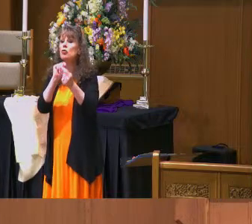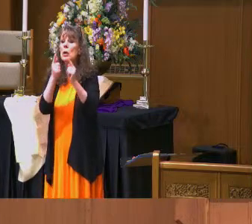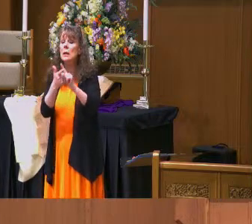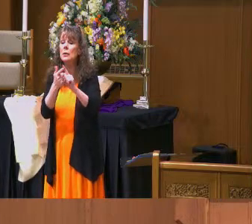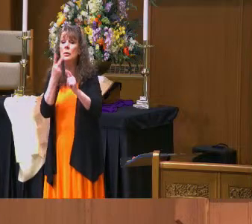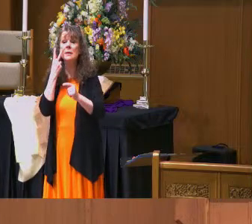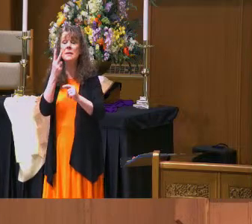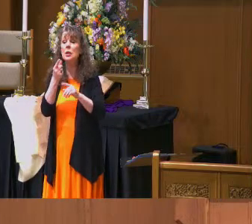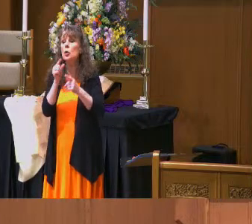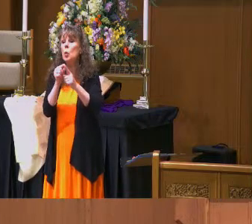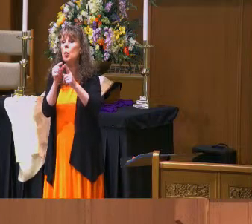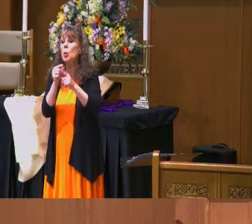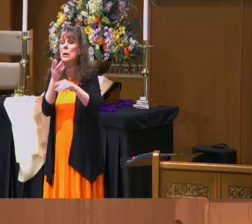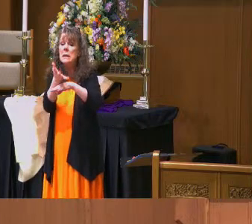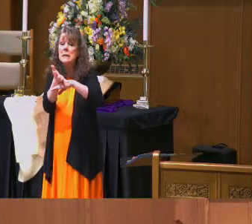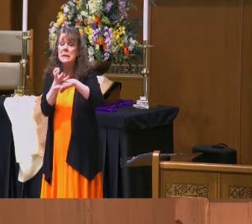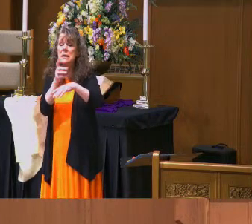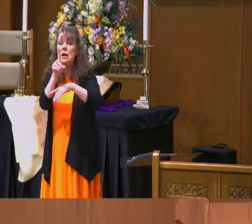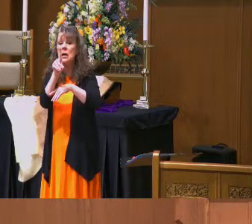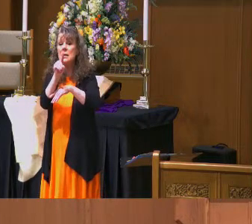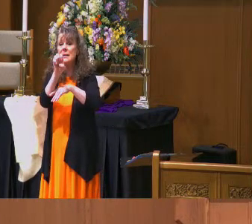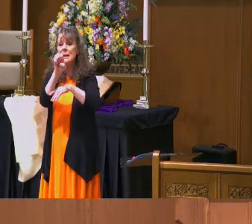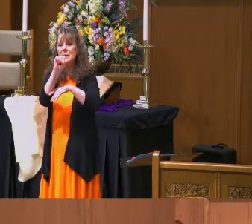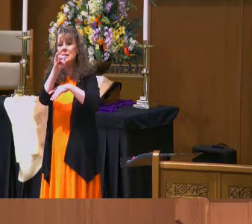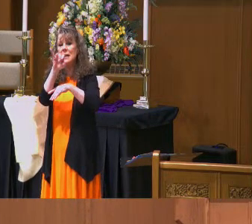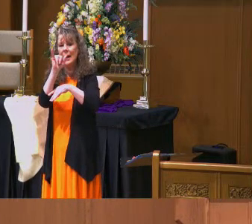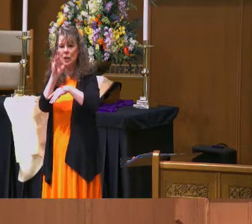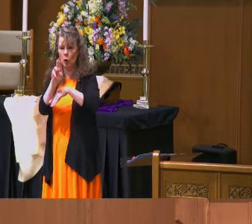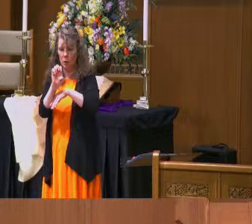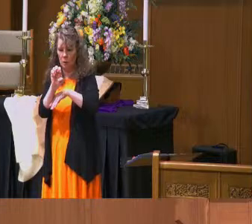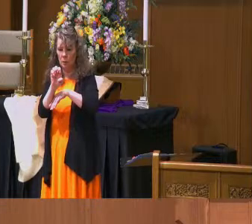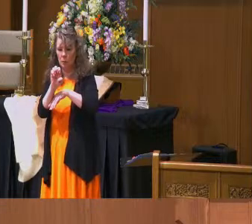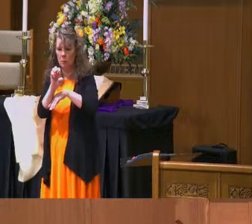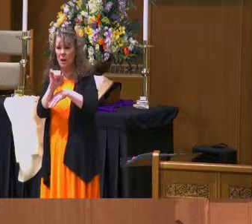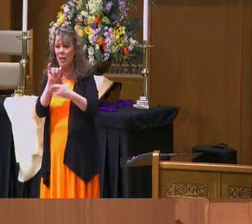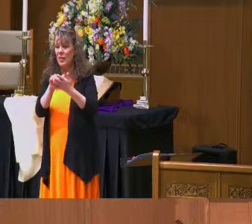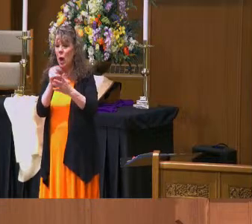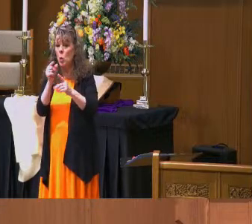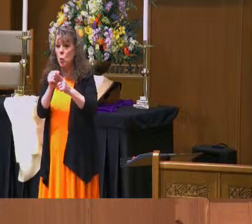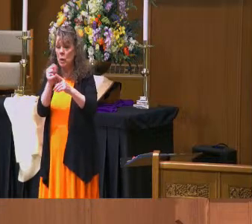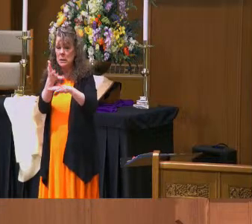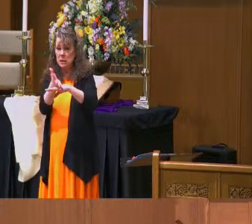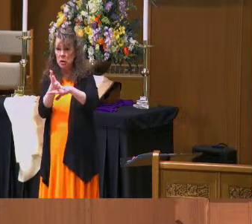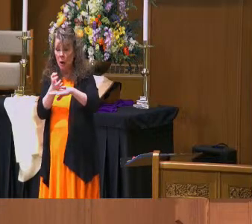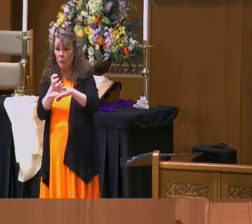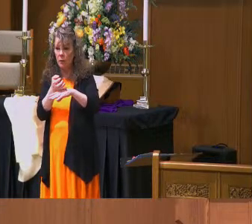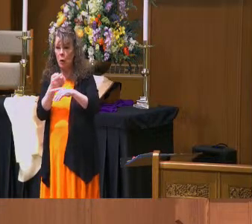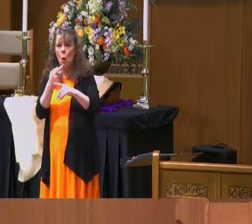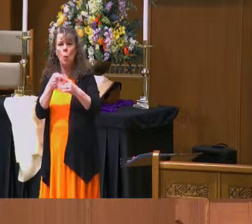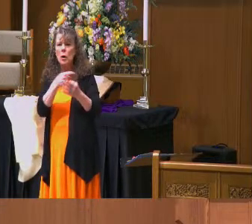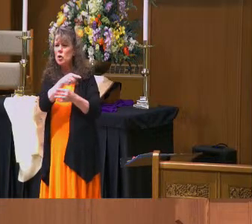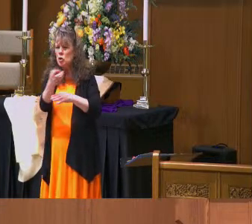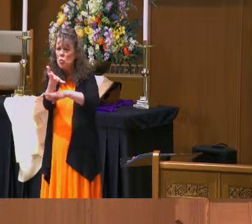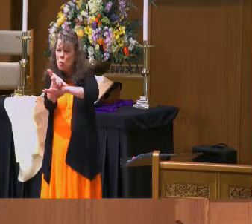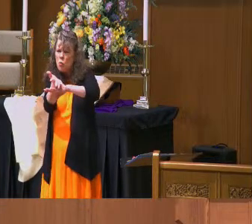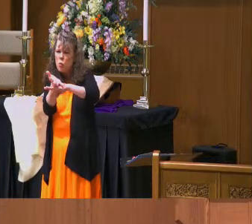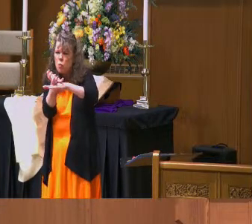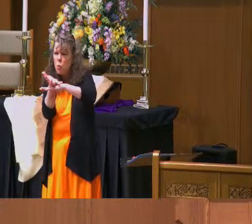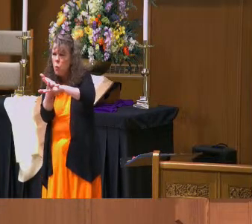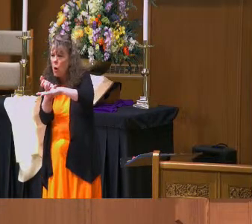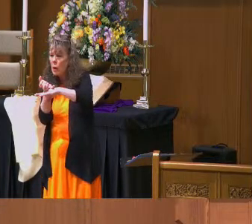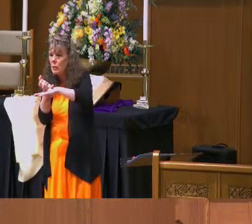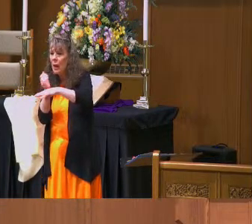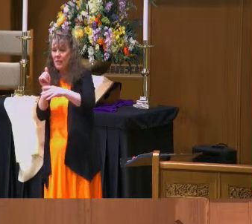see the word desire used instead of want. That word desire, think about what you desire, because